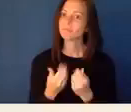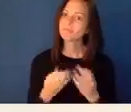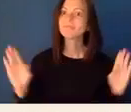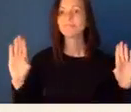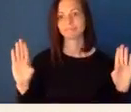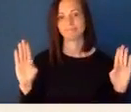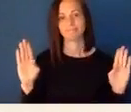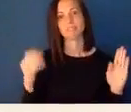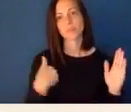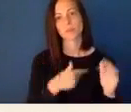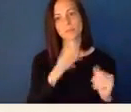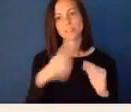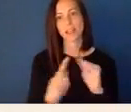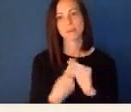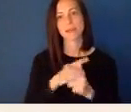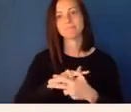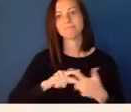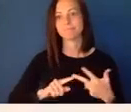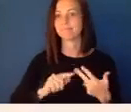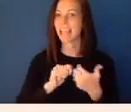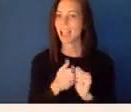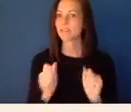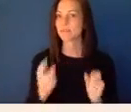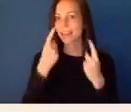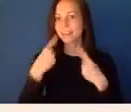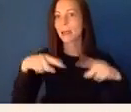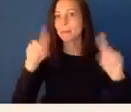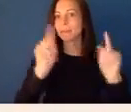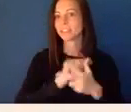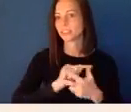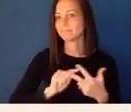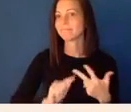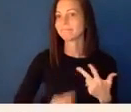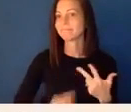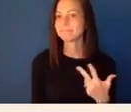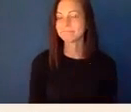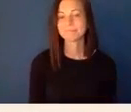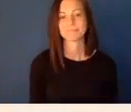it takes to be able to accomplish each one of them.